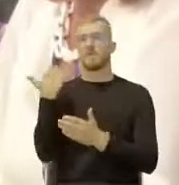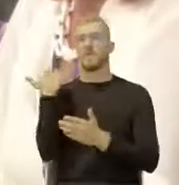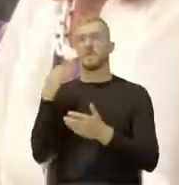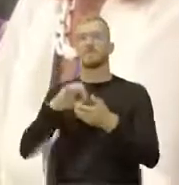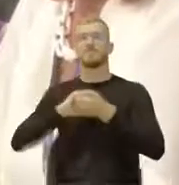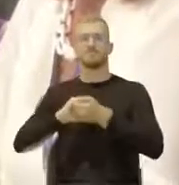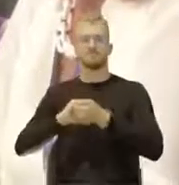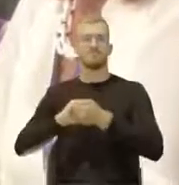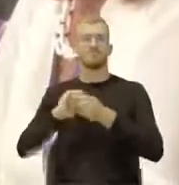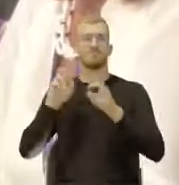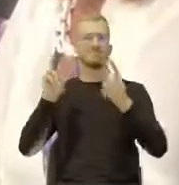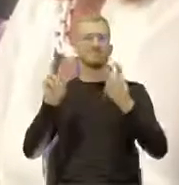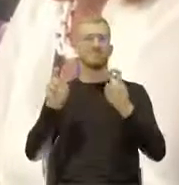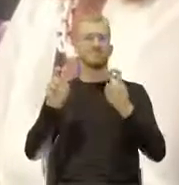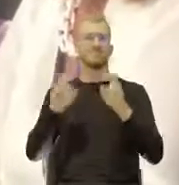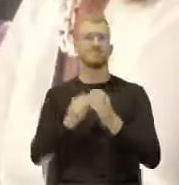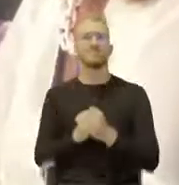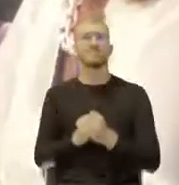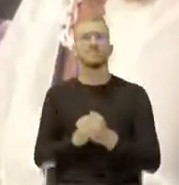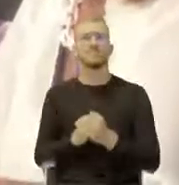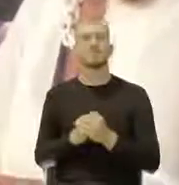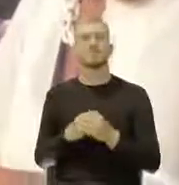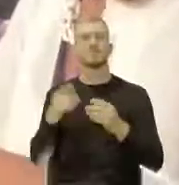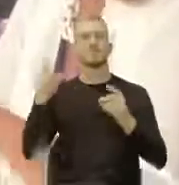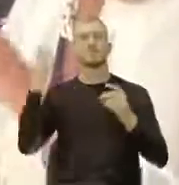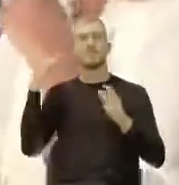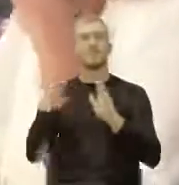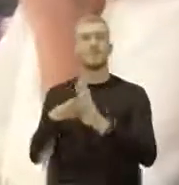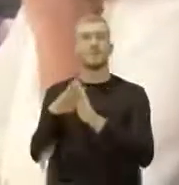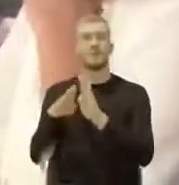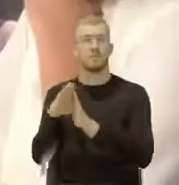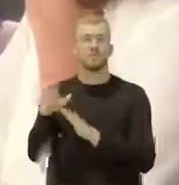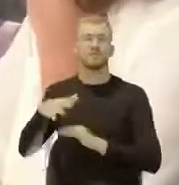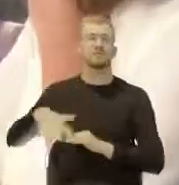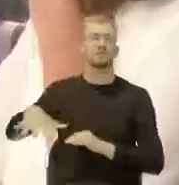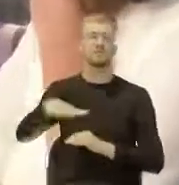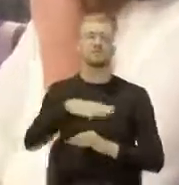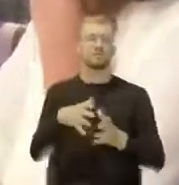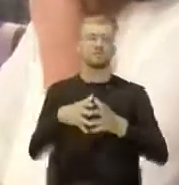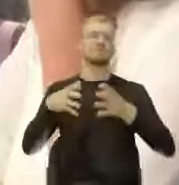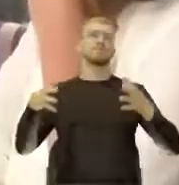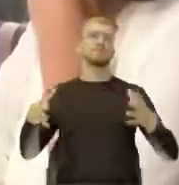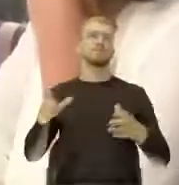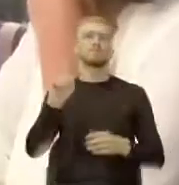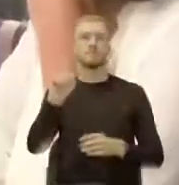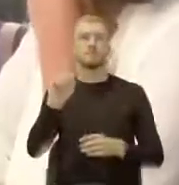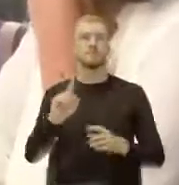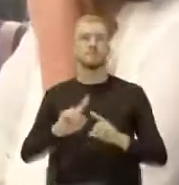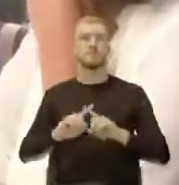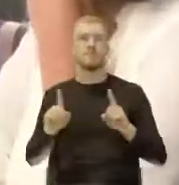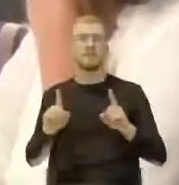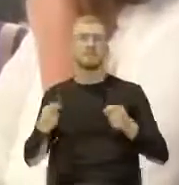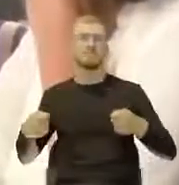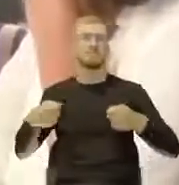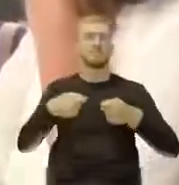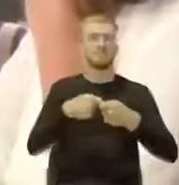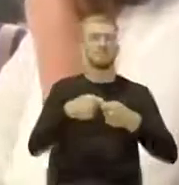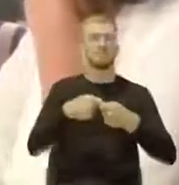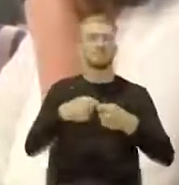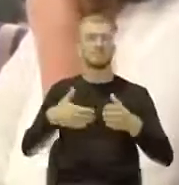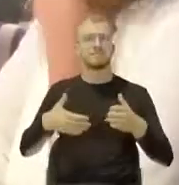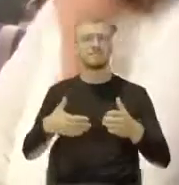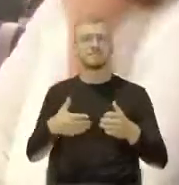areas that unify efforts of different municipalities to provide better services, but, for example, to